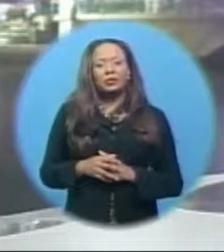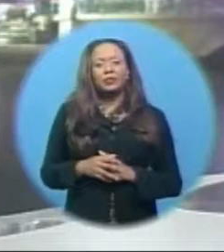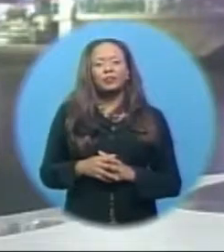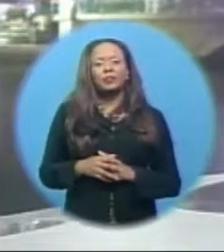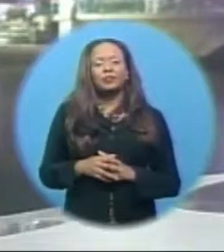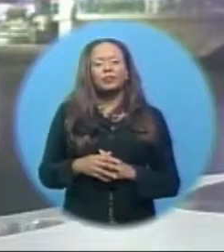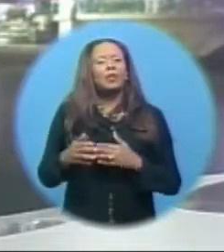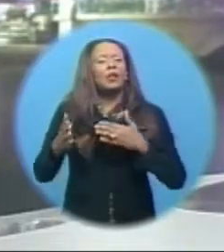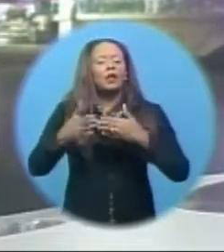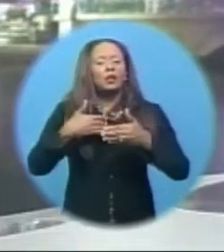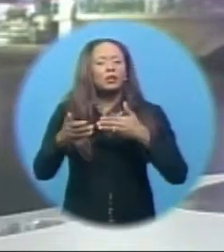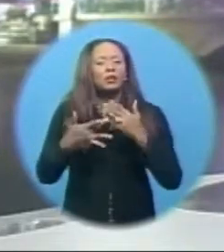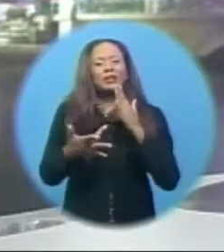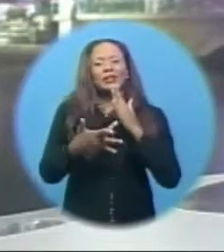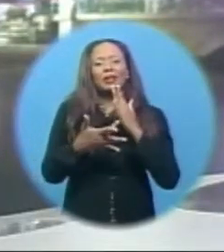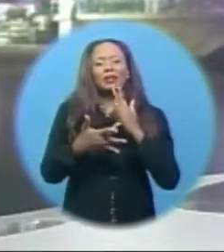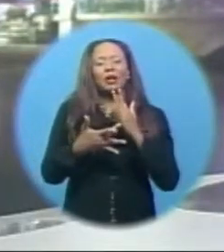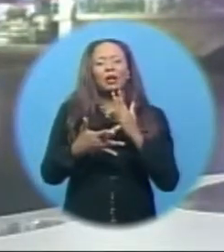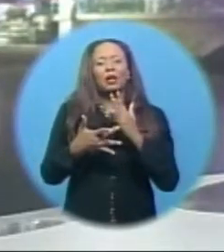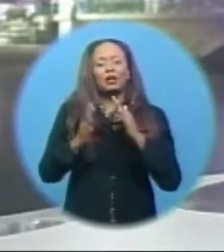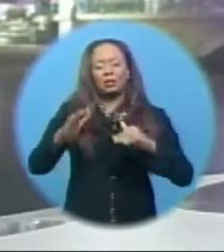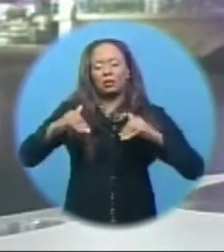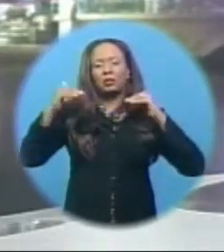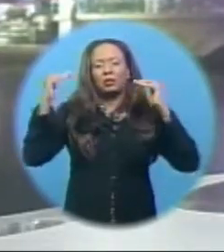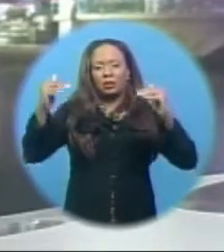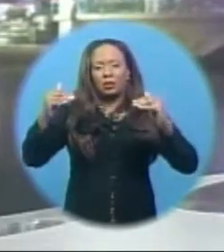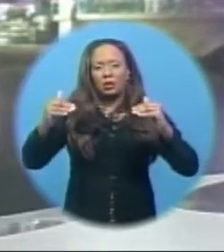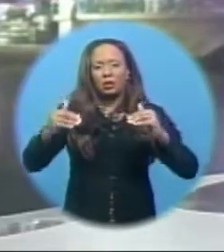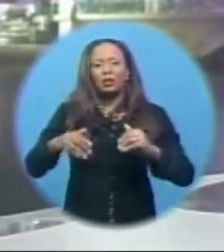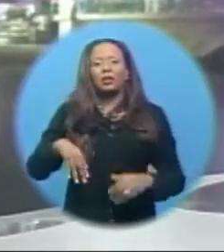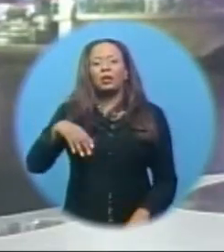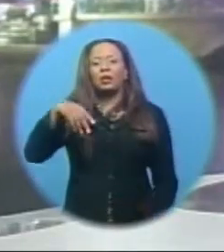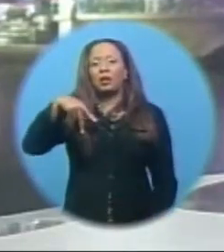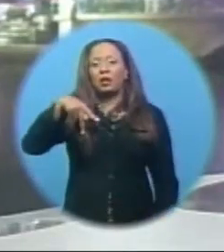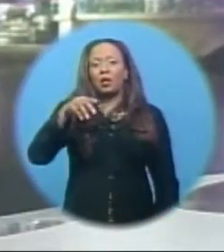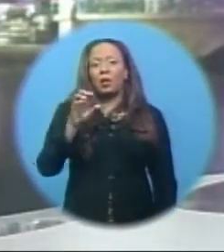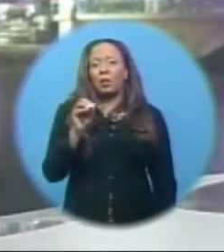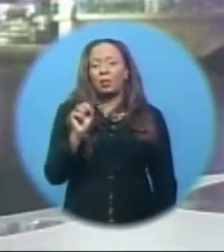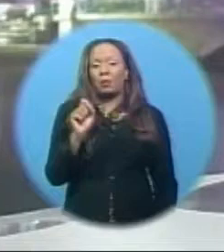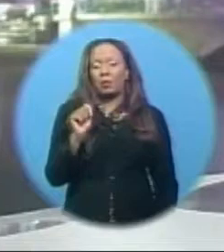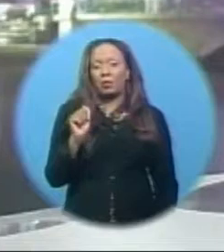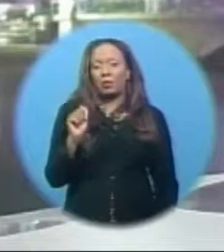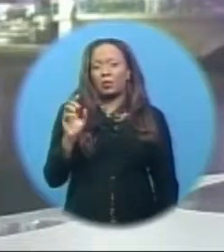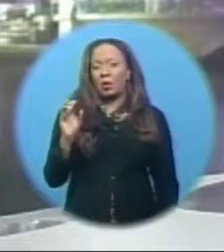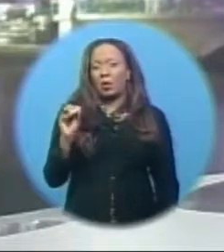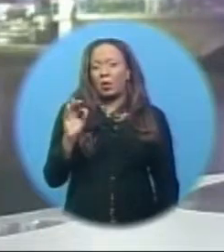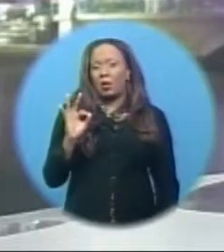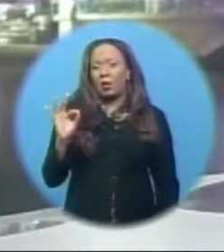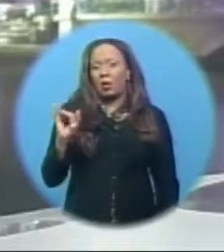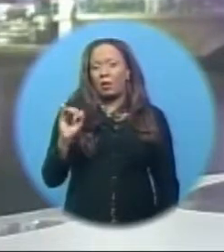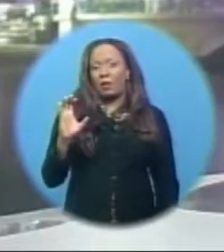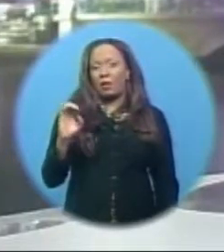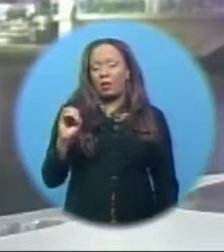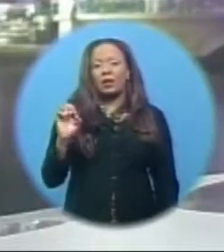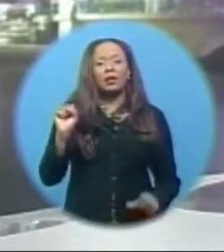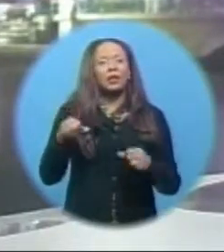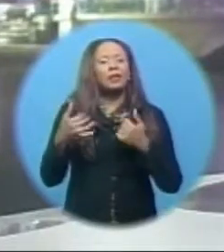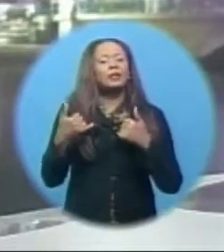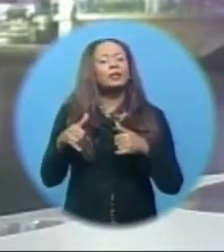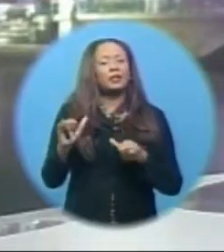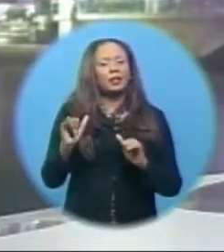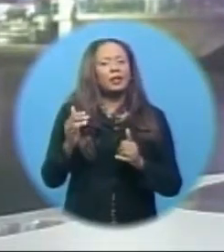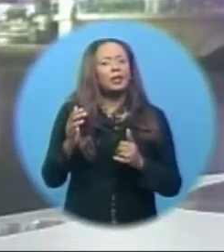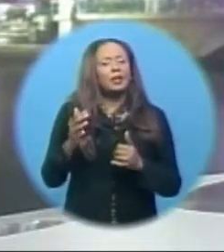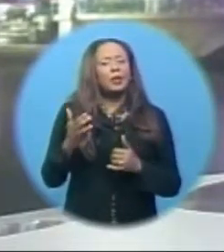Despite the technological advancements, there is a view the post office can still be a key earner of foreign exchange. According to